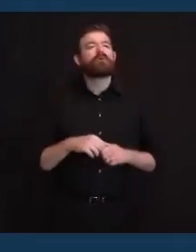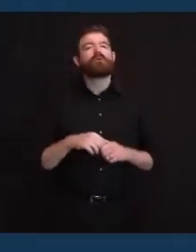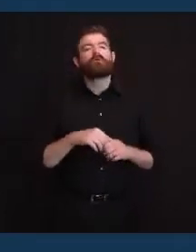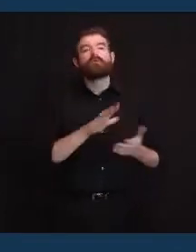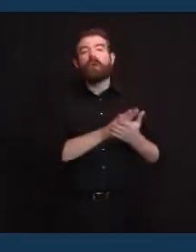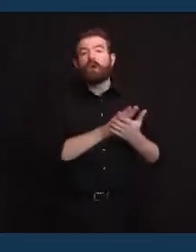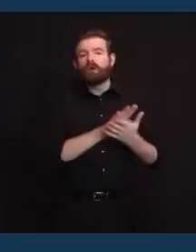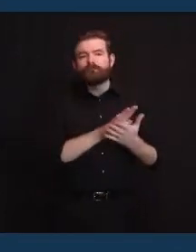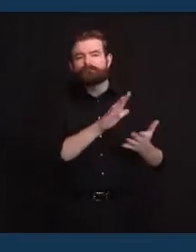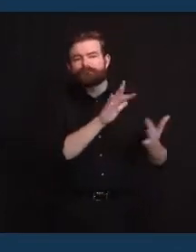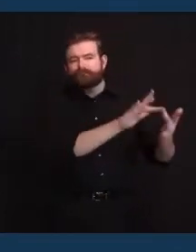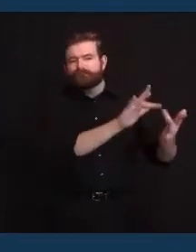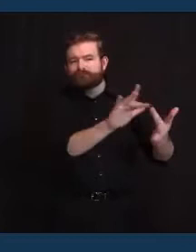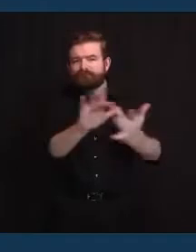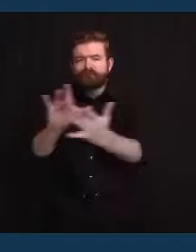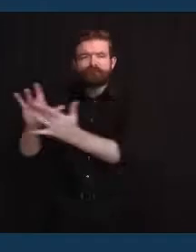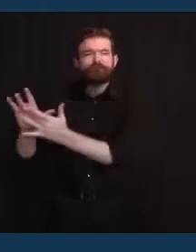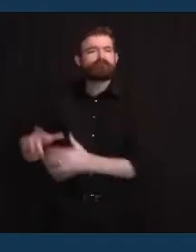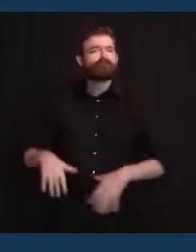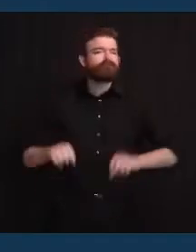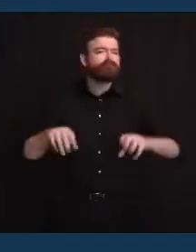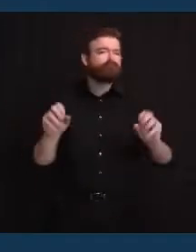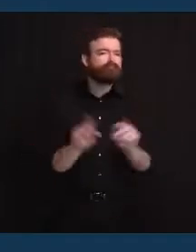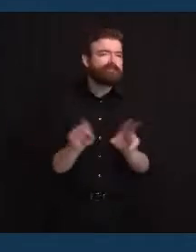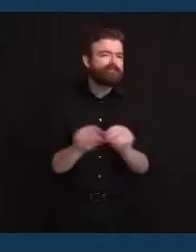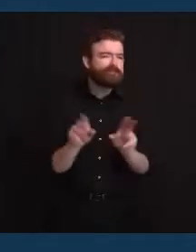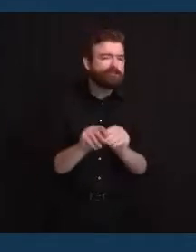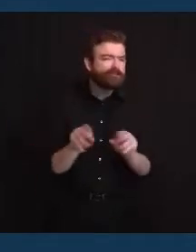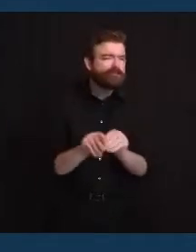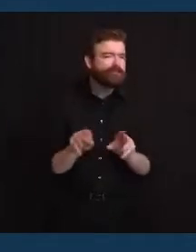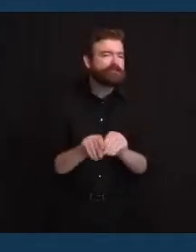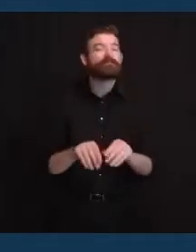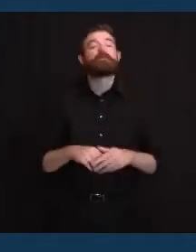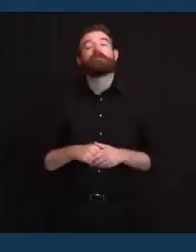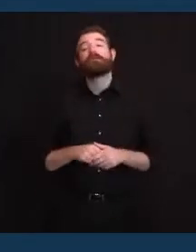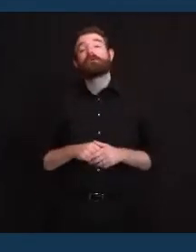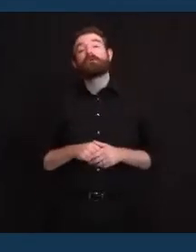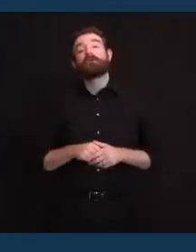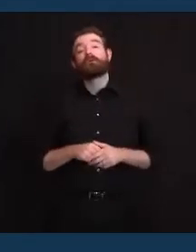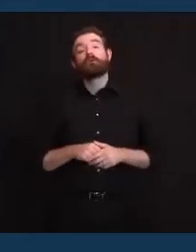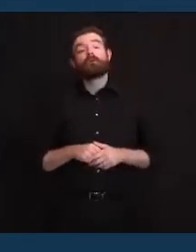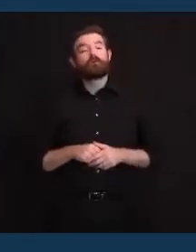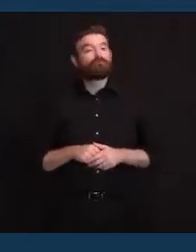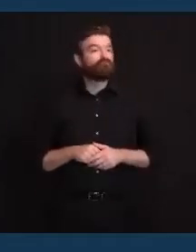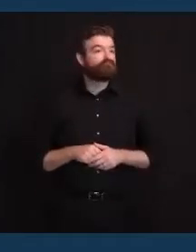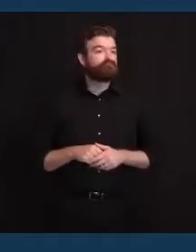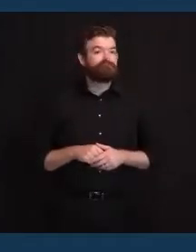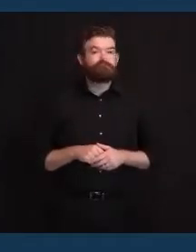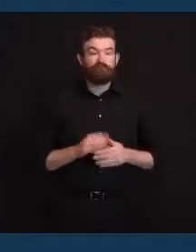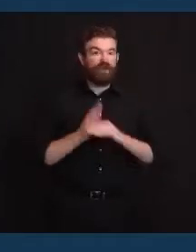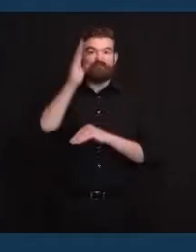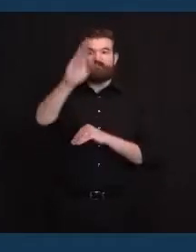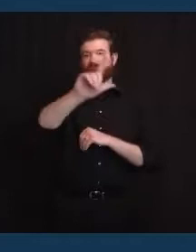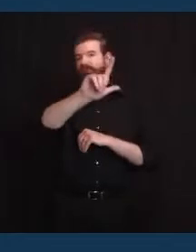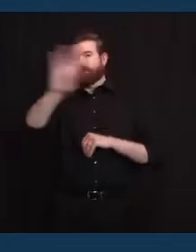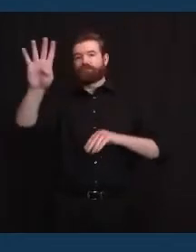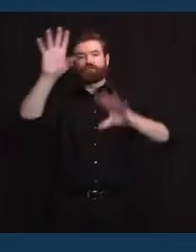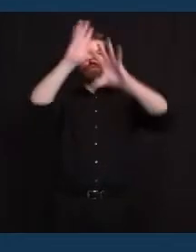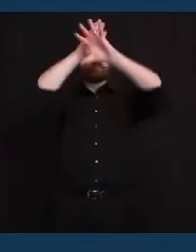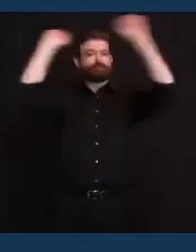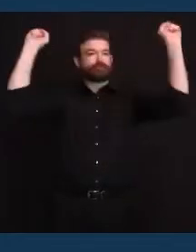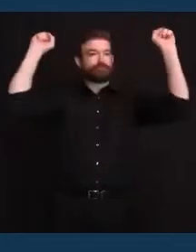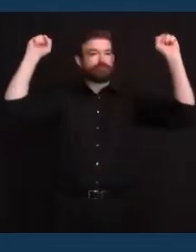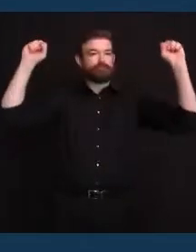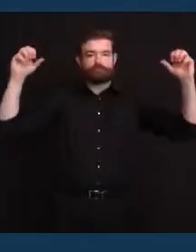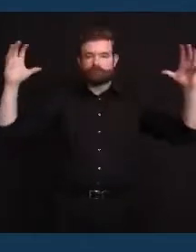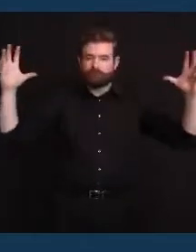add, Dr. Zawicki. In total, the department listened to roughly 50 education and community